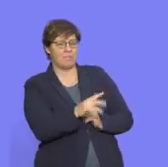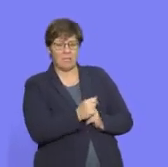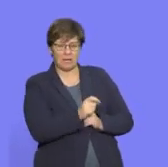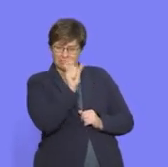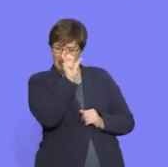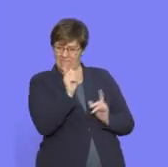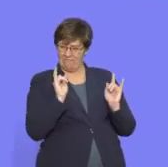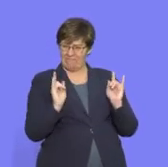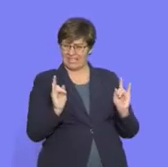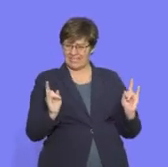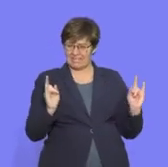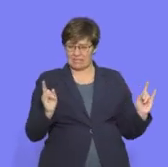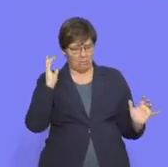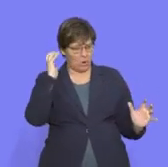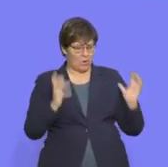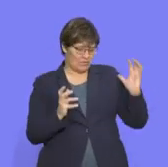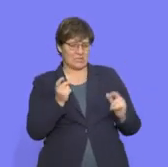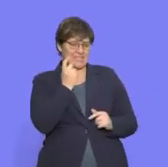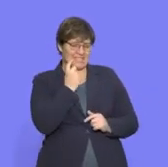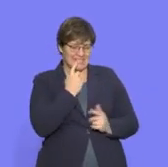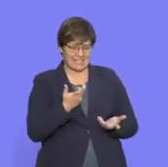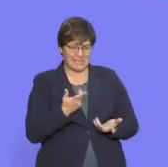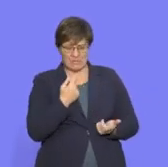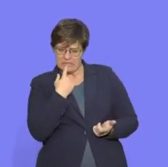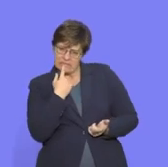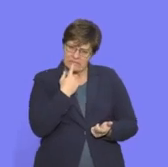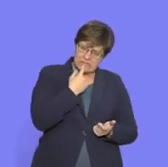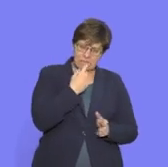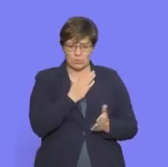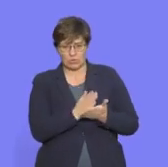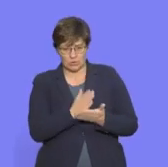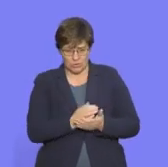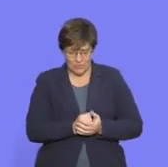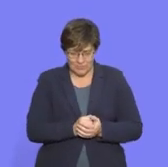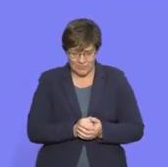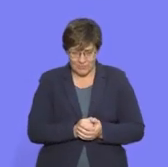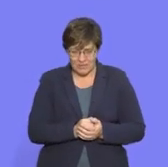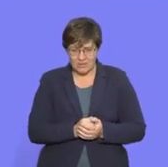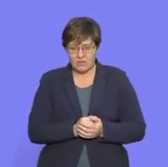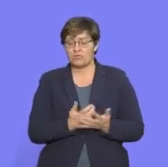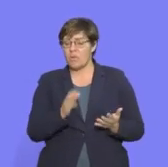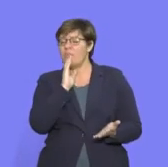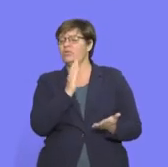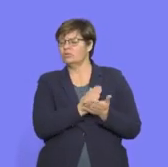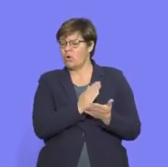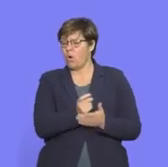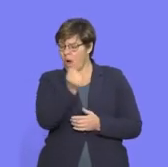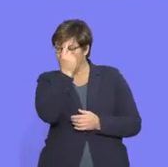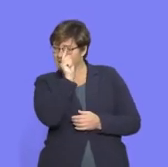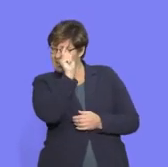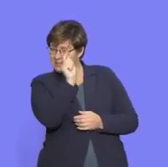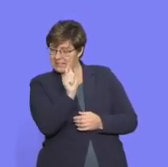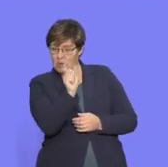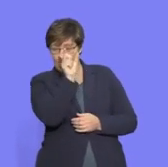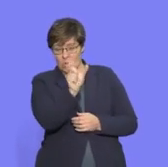sometimes they're really long words, right? And we do get confused and we get a little bit, all right? We're not quite sure what we're looking at, so make sure again